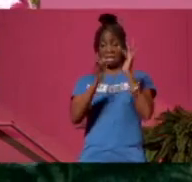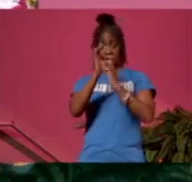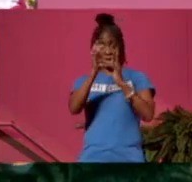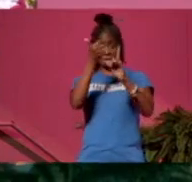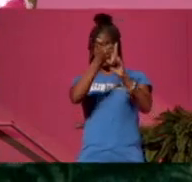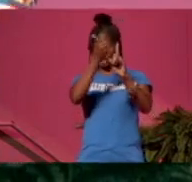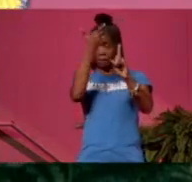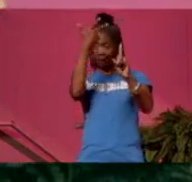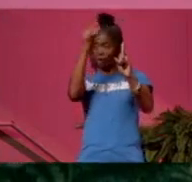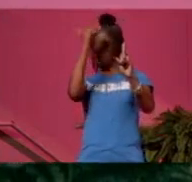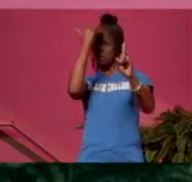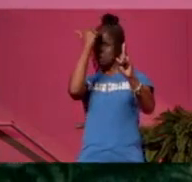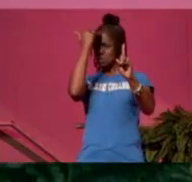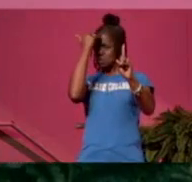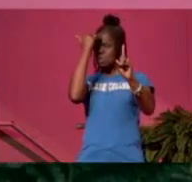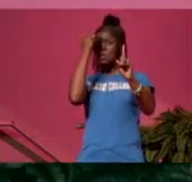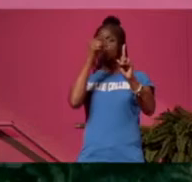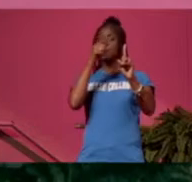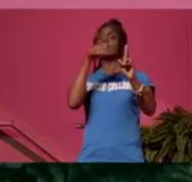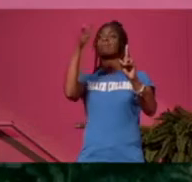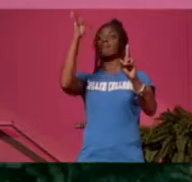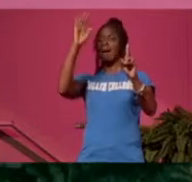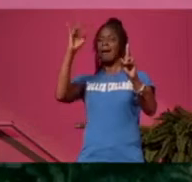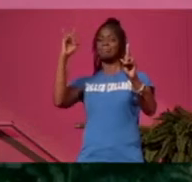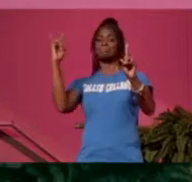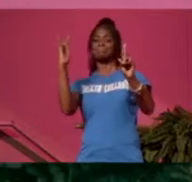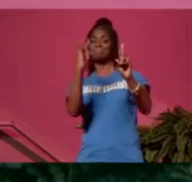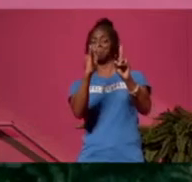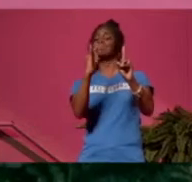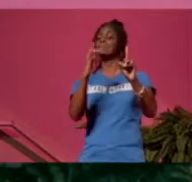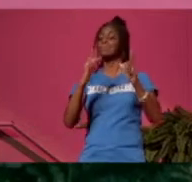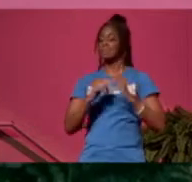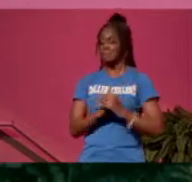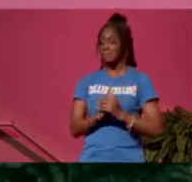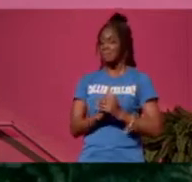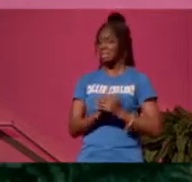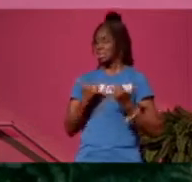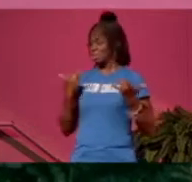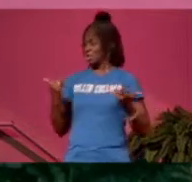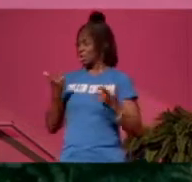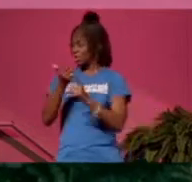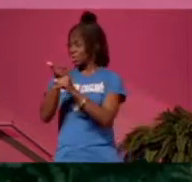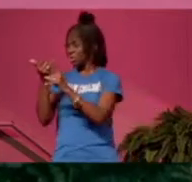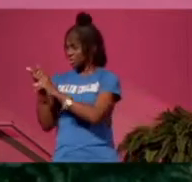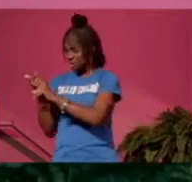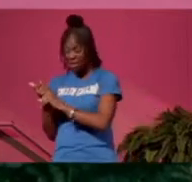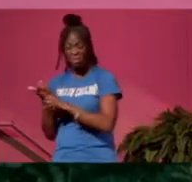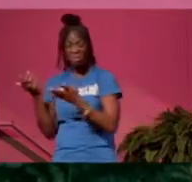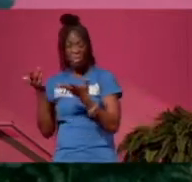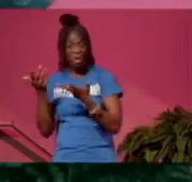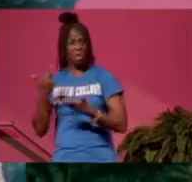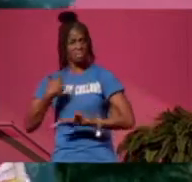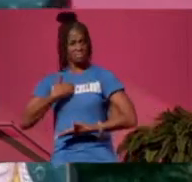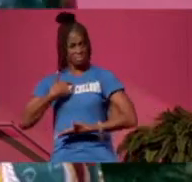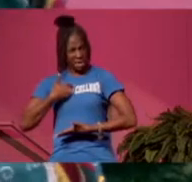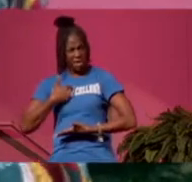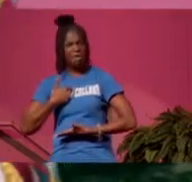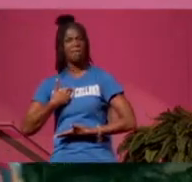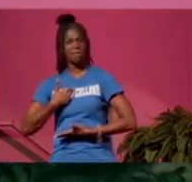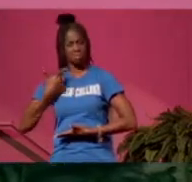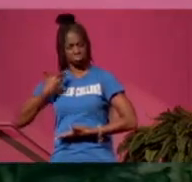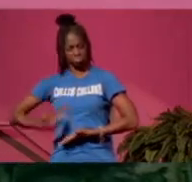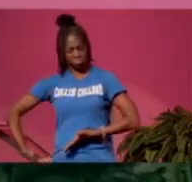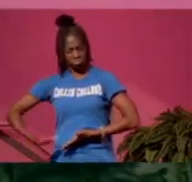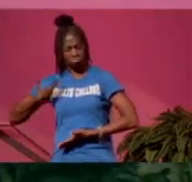loved. And maybe there are two or three witnesses who can testify that I am who I am, and it's not because of the degrees on my wall. Can I